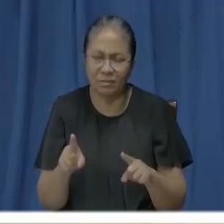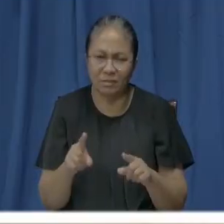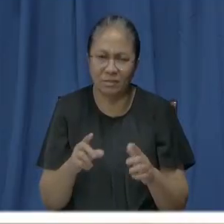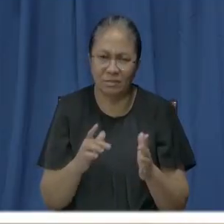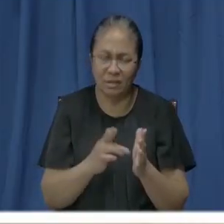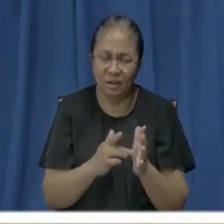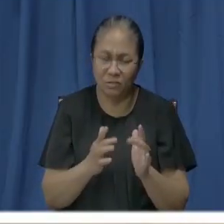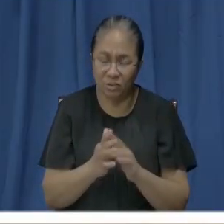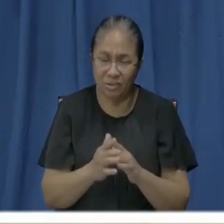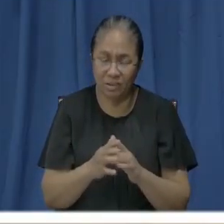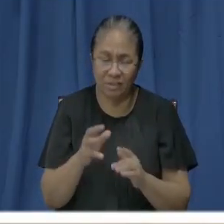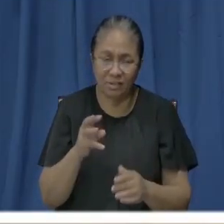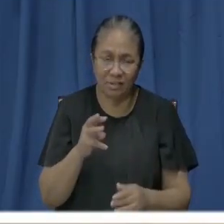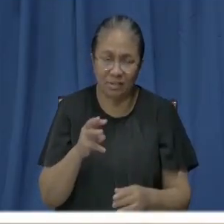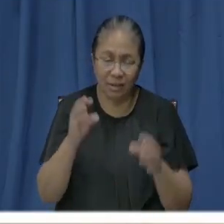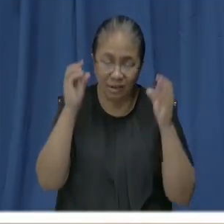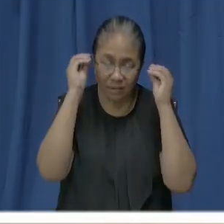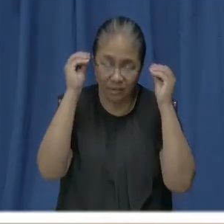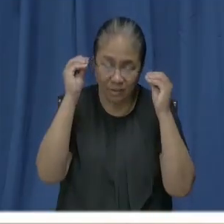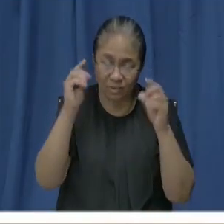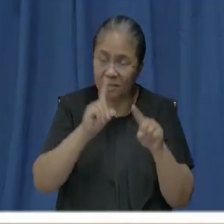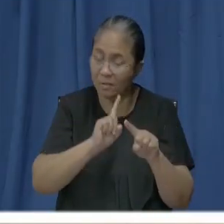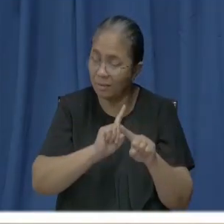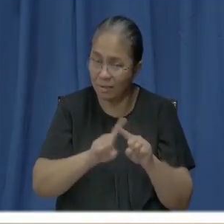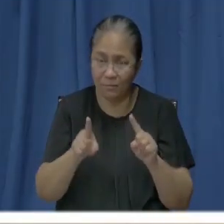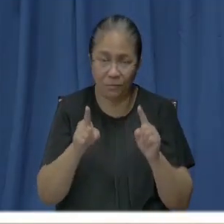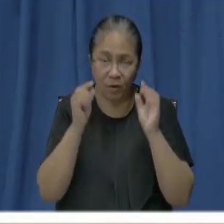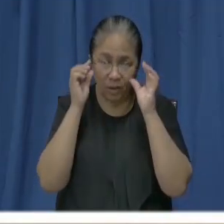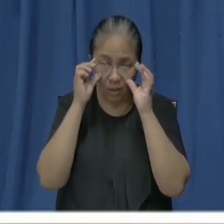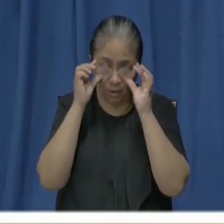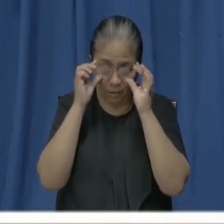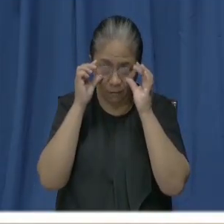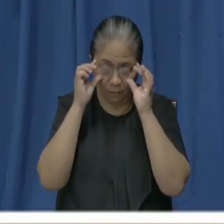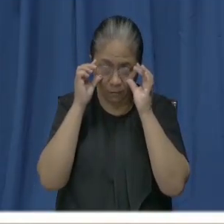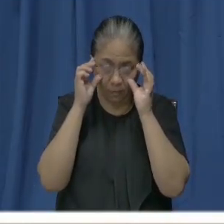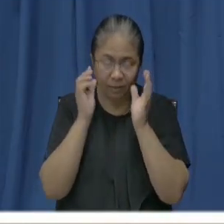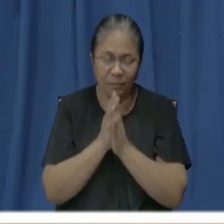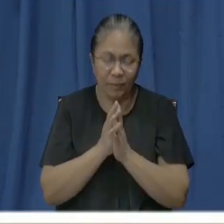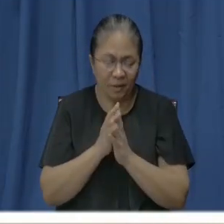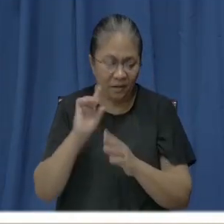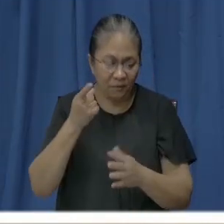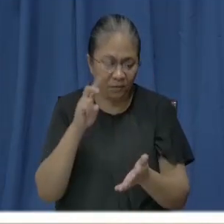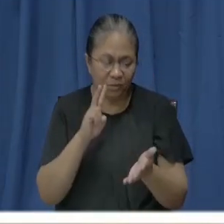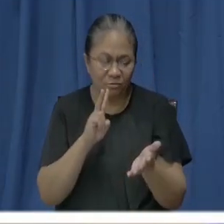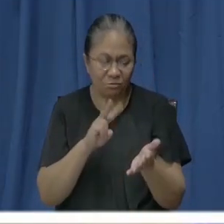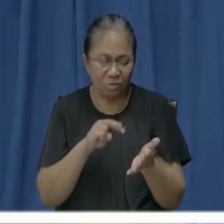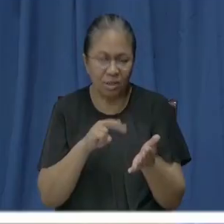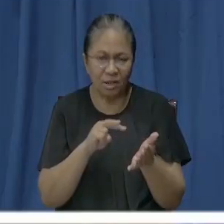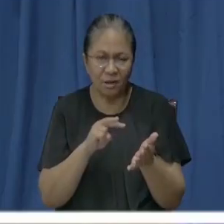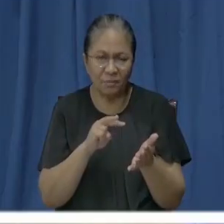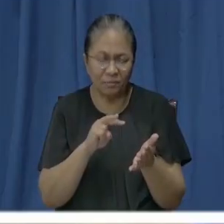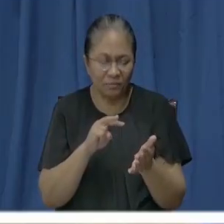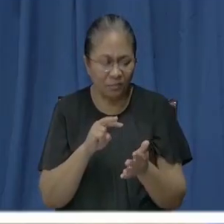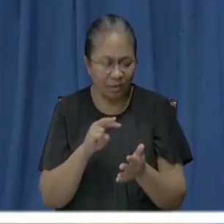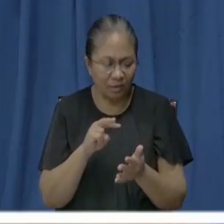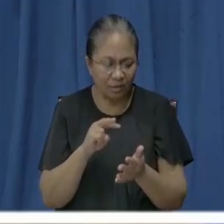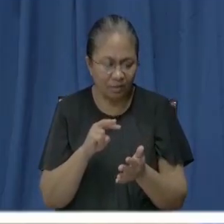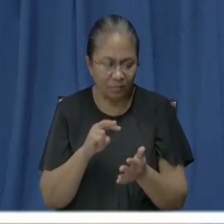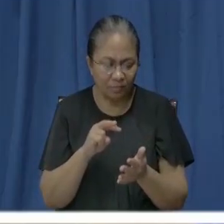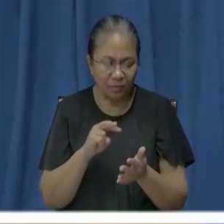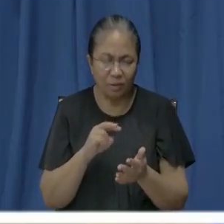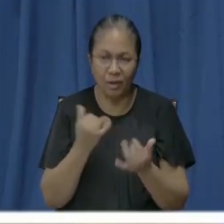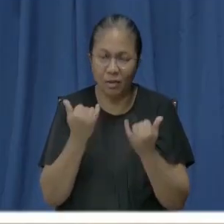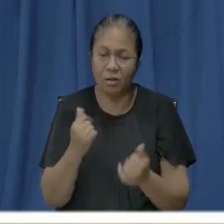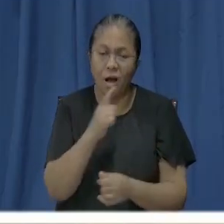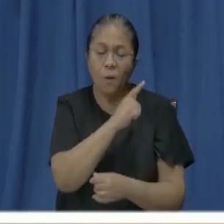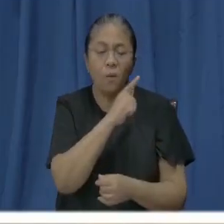way to prep for it, in our first reading, where we're reading through in Lent, we're